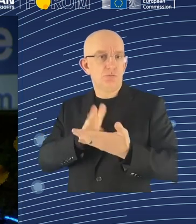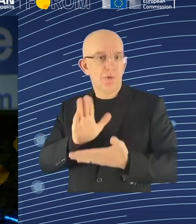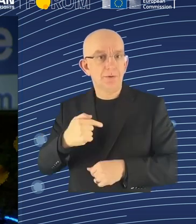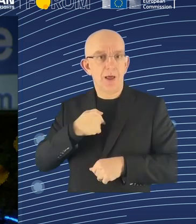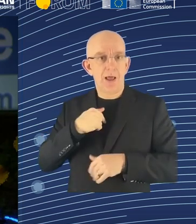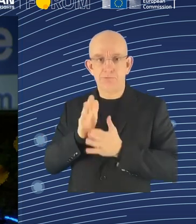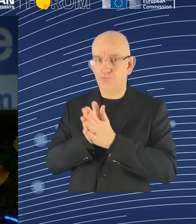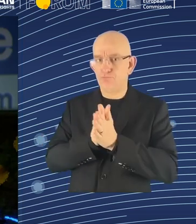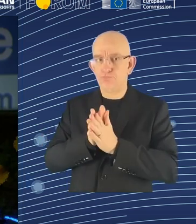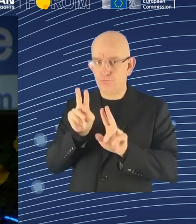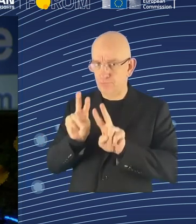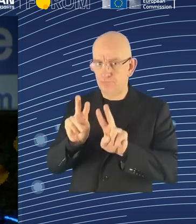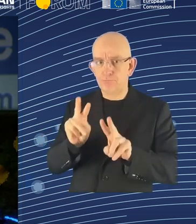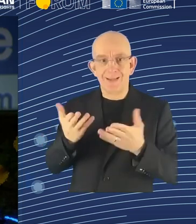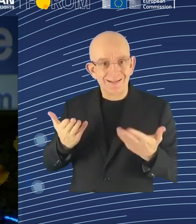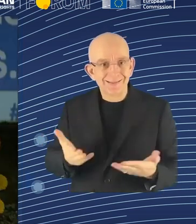Thank you.